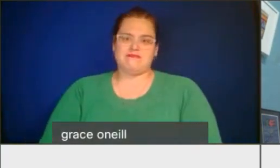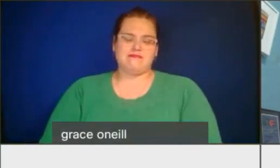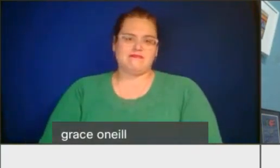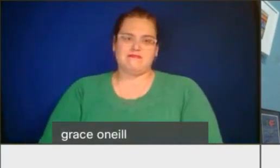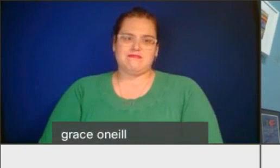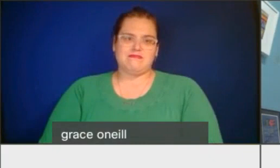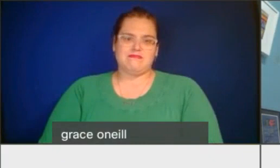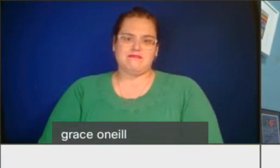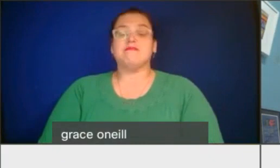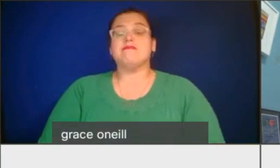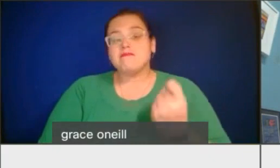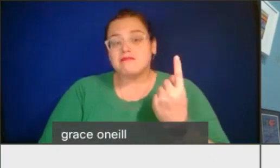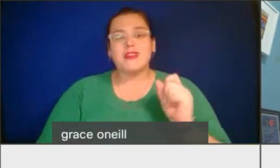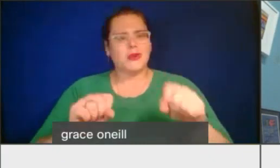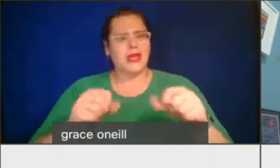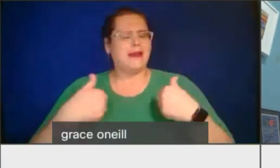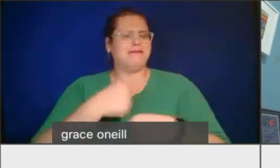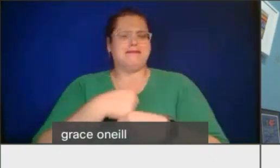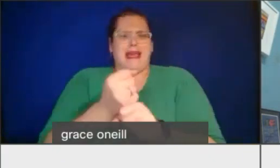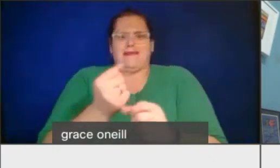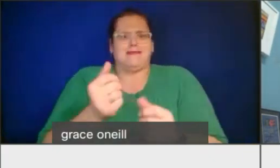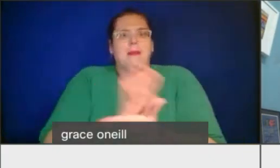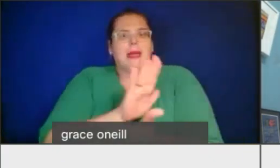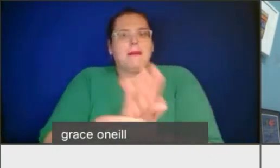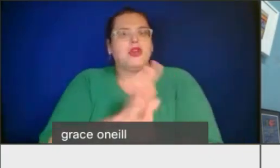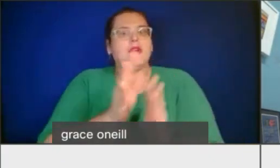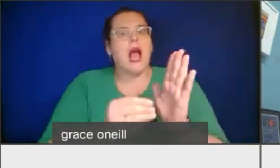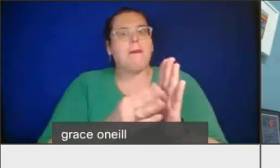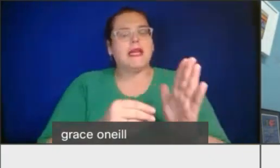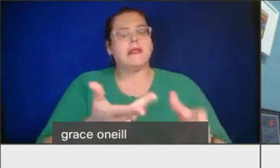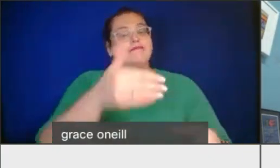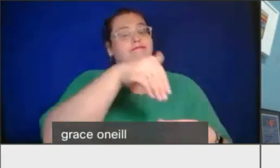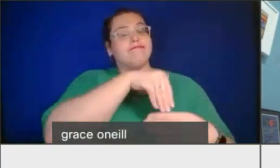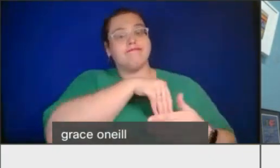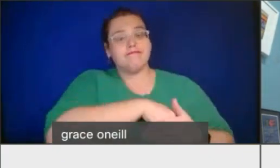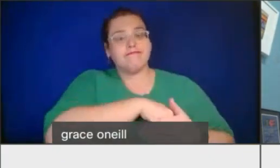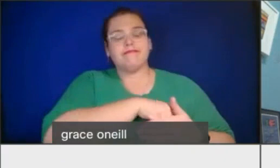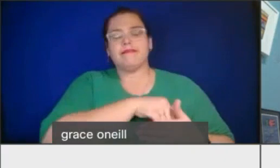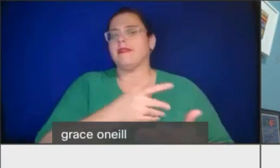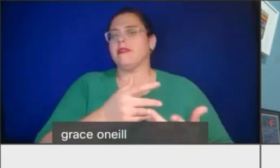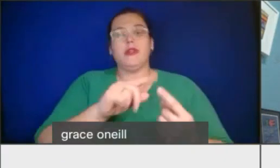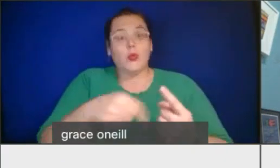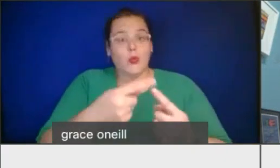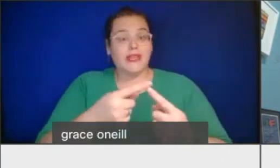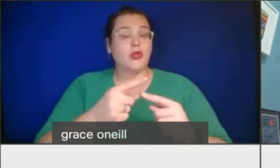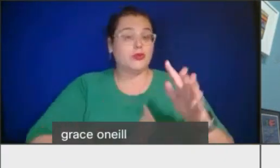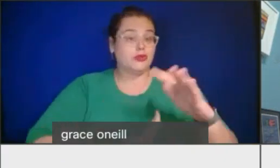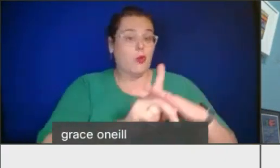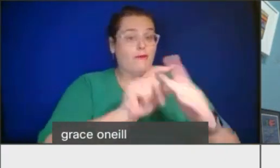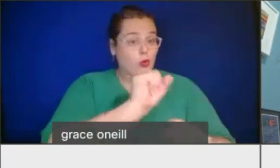but you could make a copy that you have available, pick up every time you see the person.